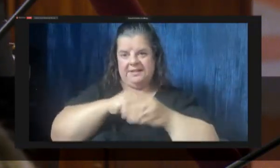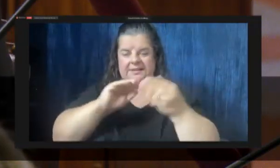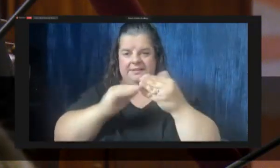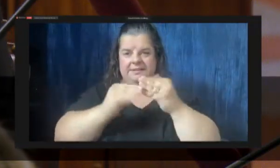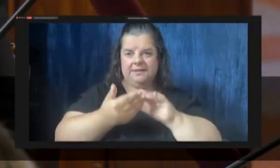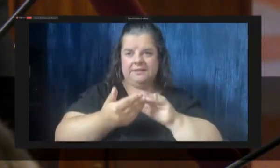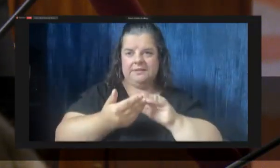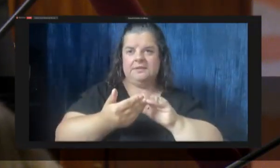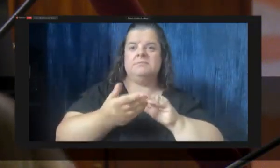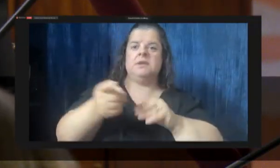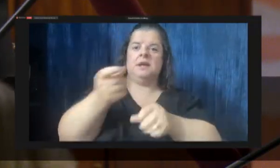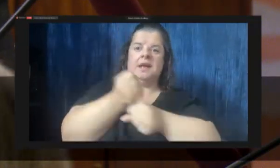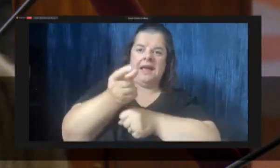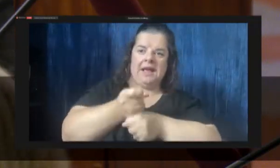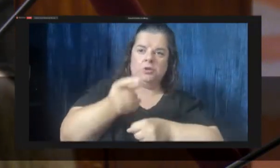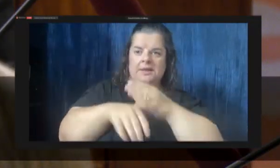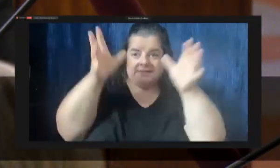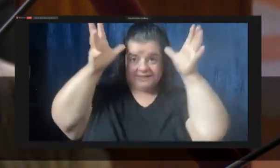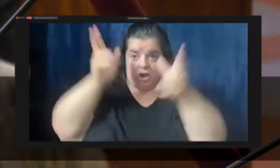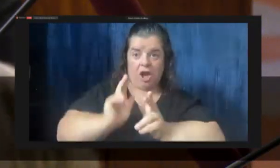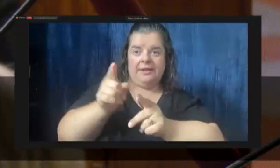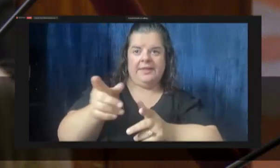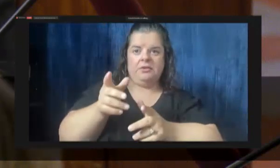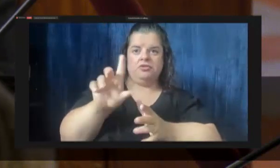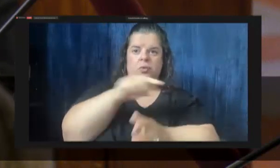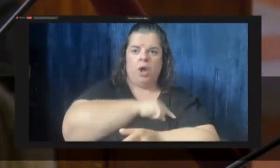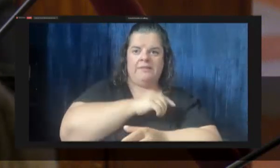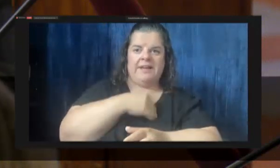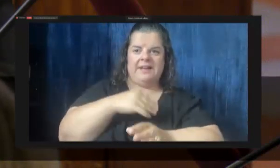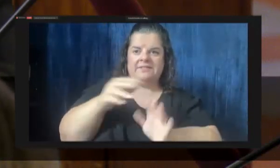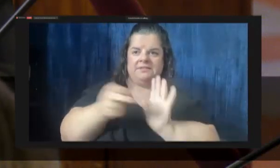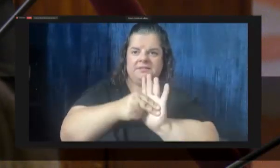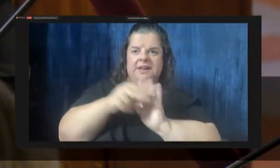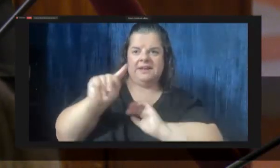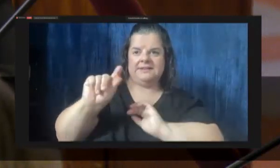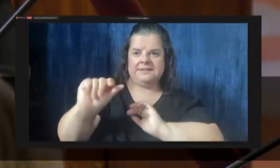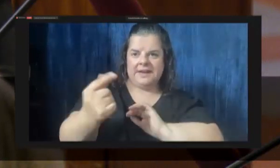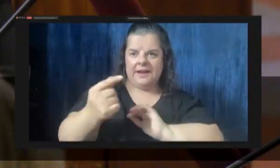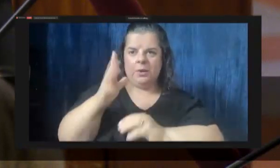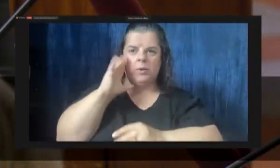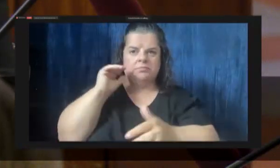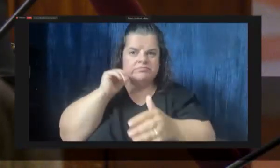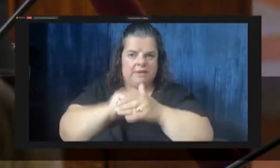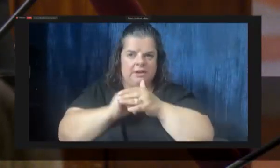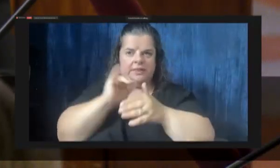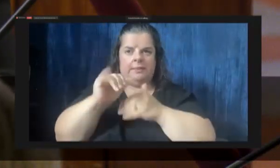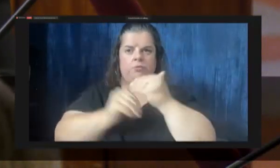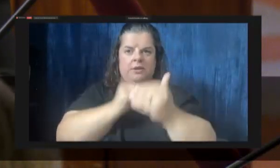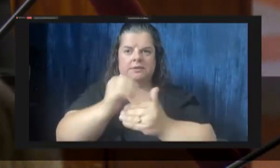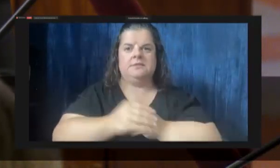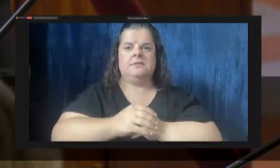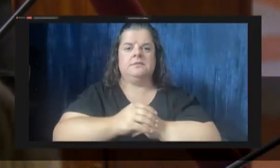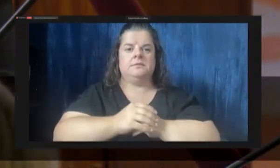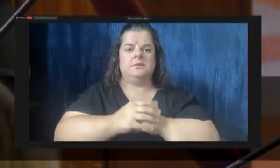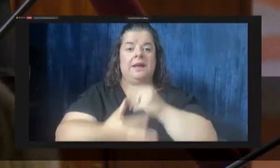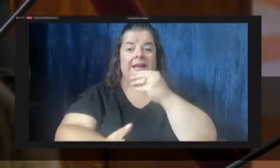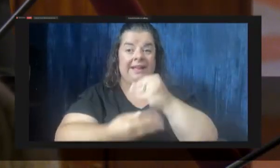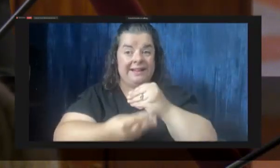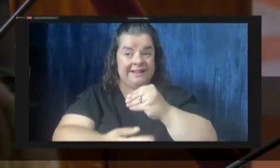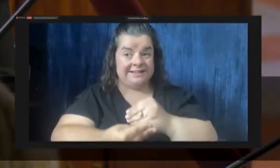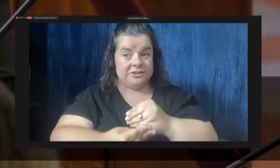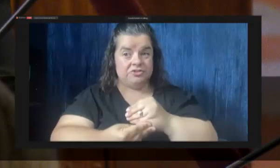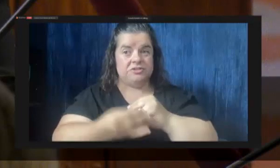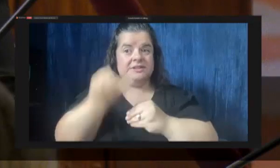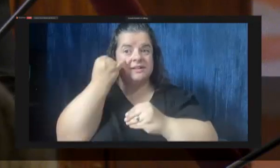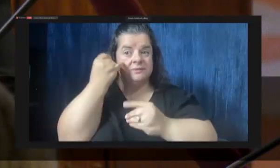hunting and who are otherwise qualified to have tags and who would enter that process. And then in addition to them, if we think